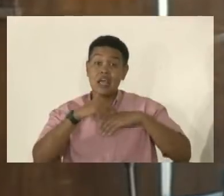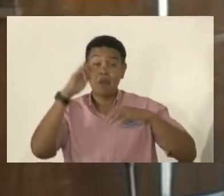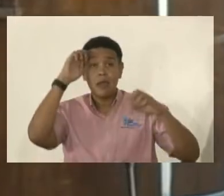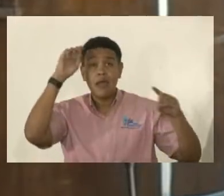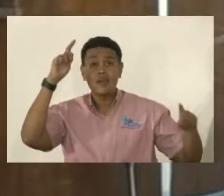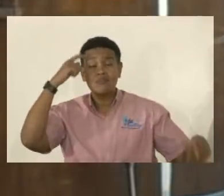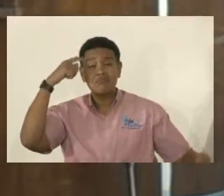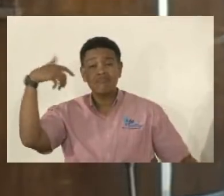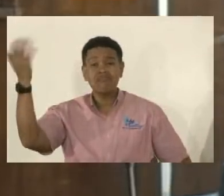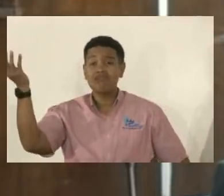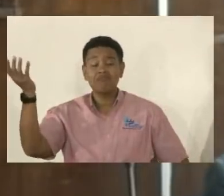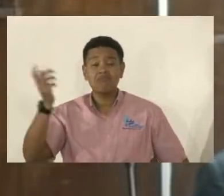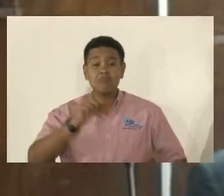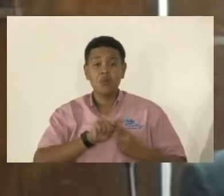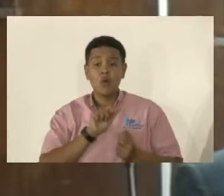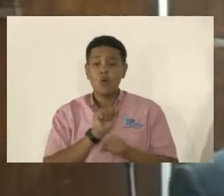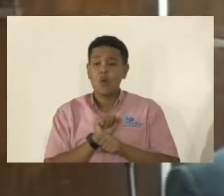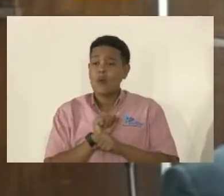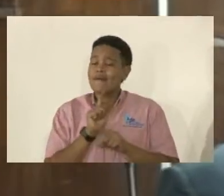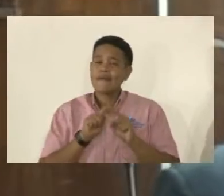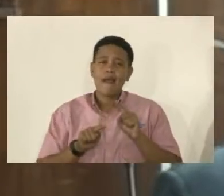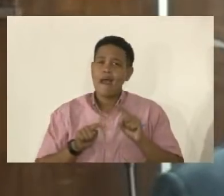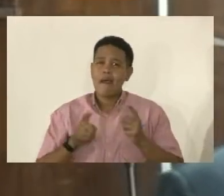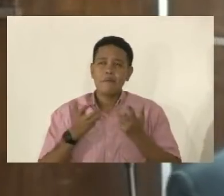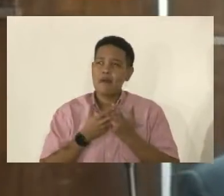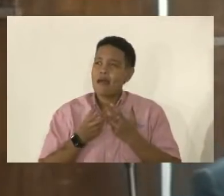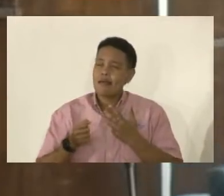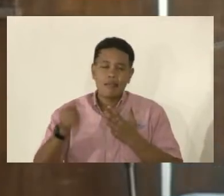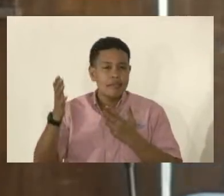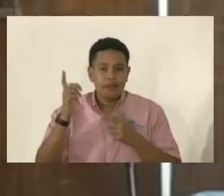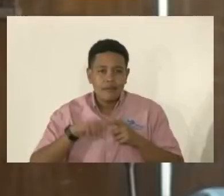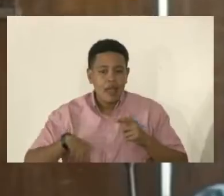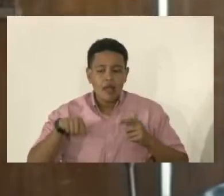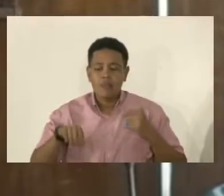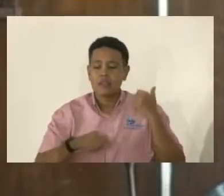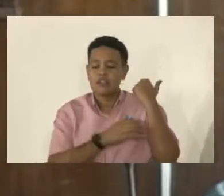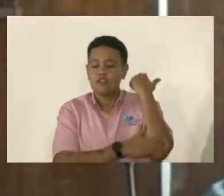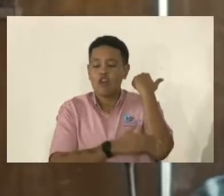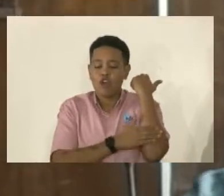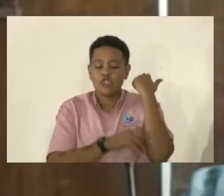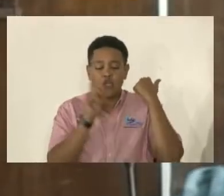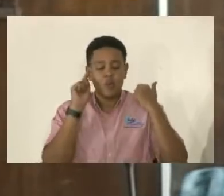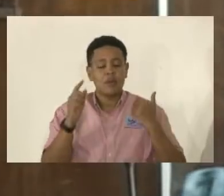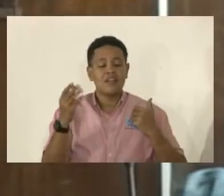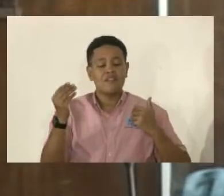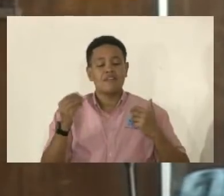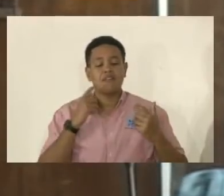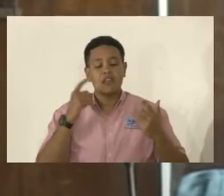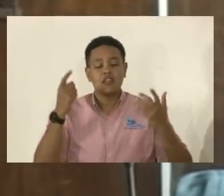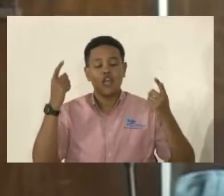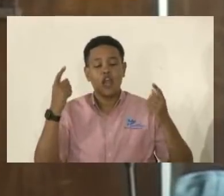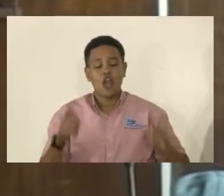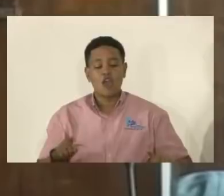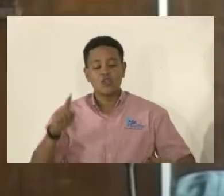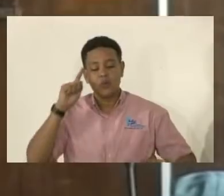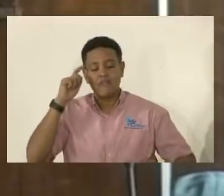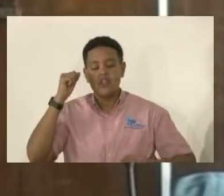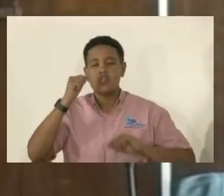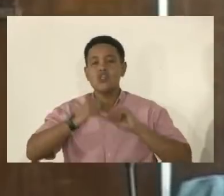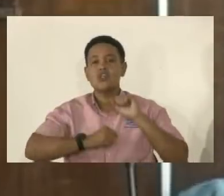uneducated and unemployable. This country will be living with the consequences for decades to